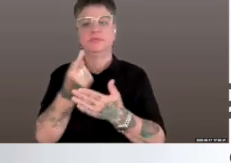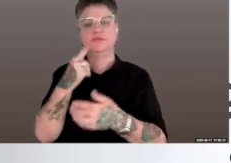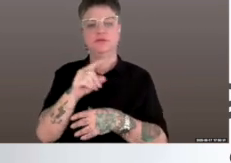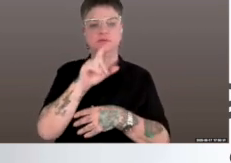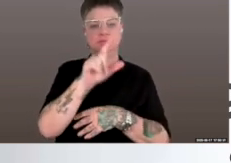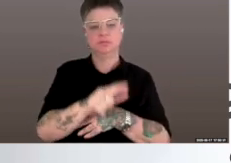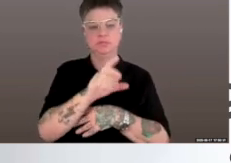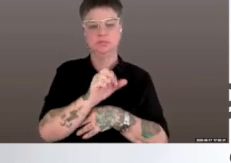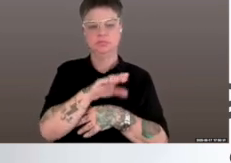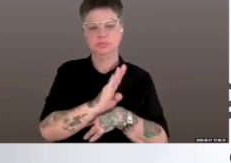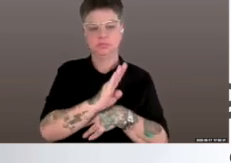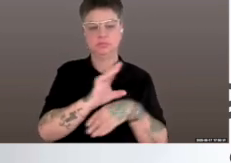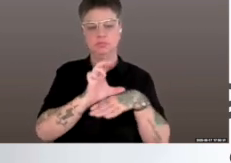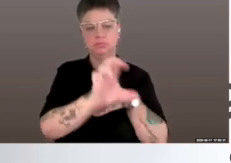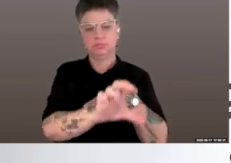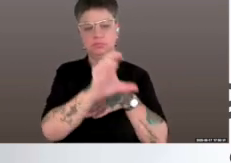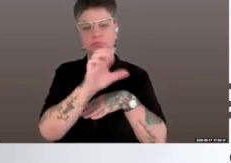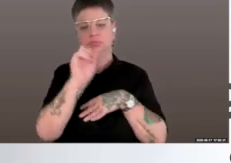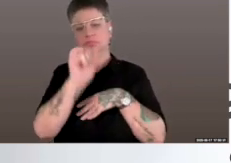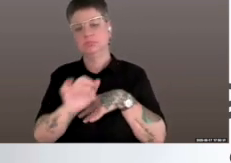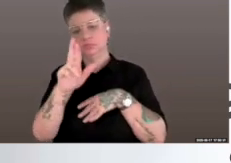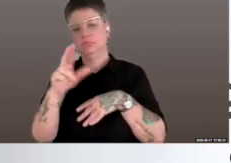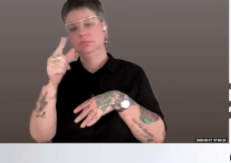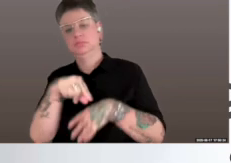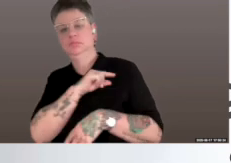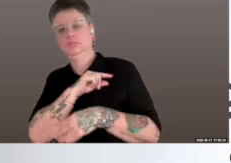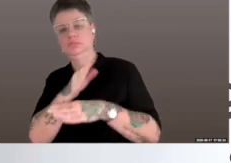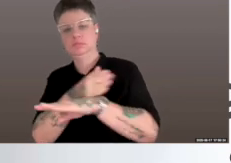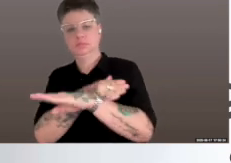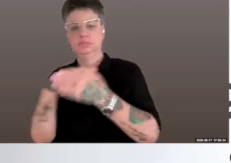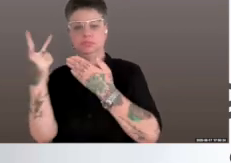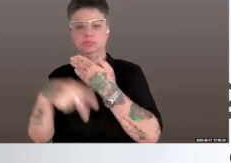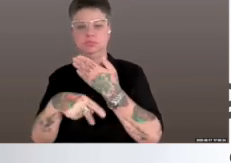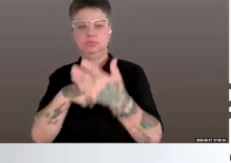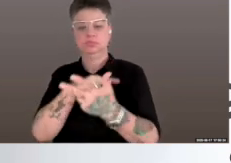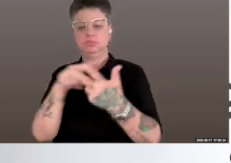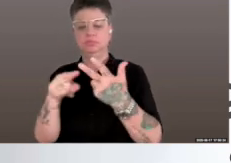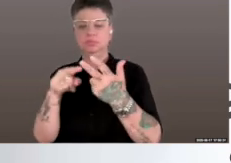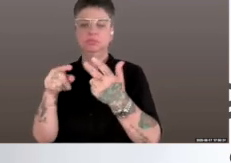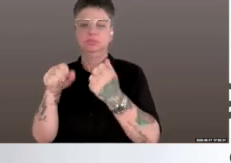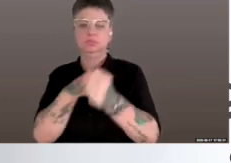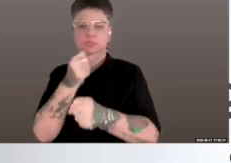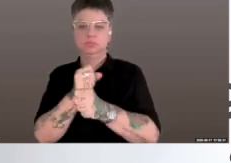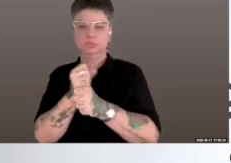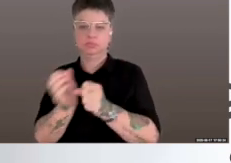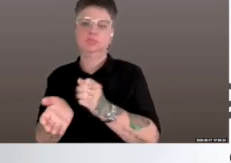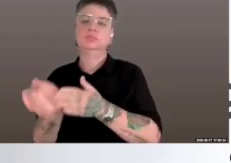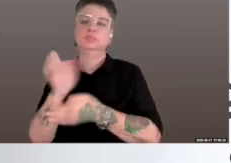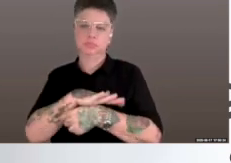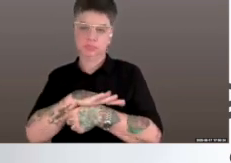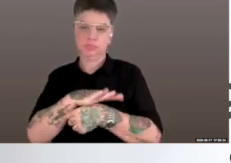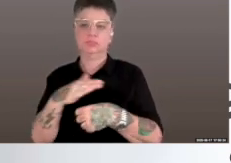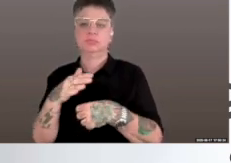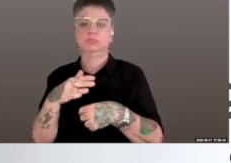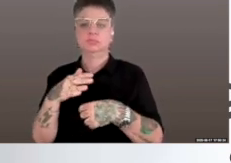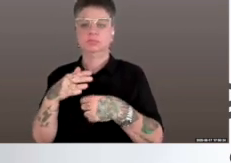several key elements. This year's document will include an updated discussion of how our investments drive